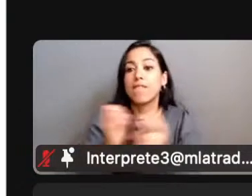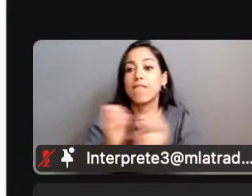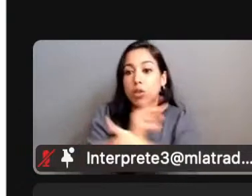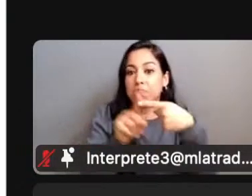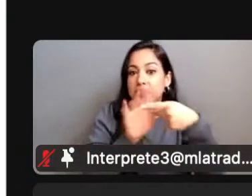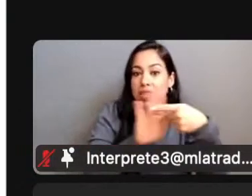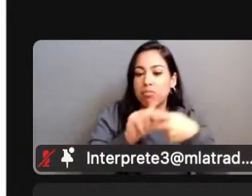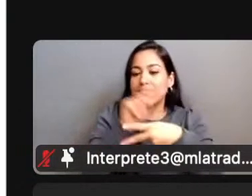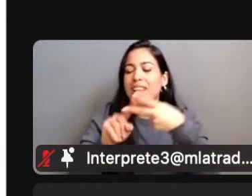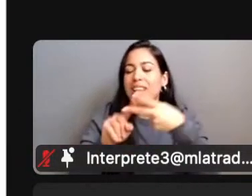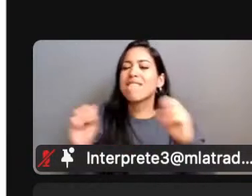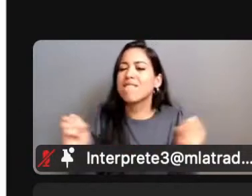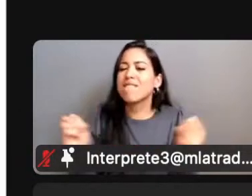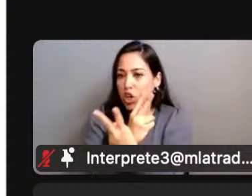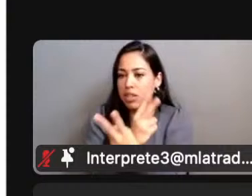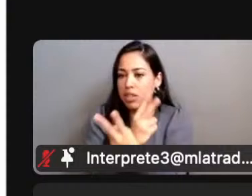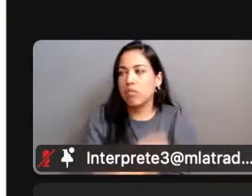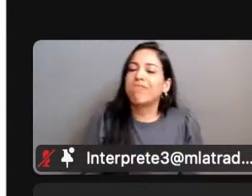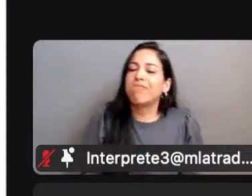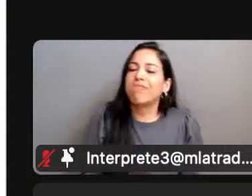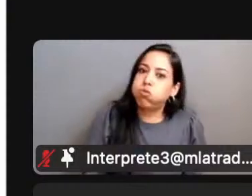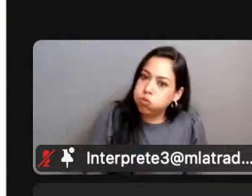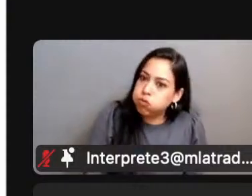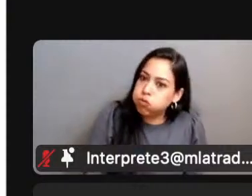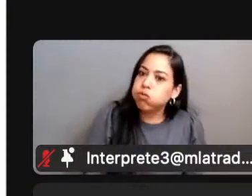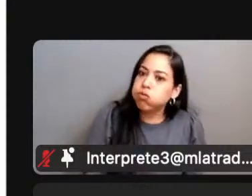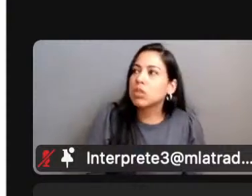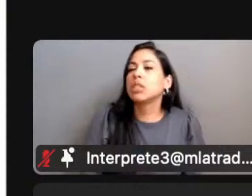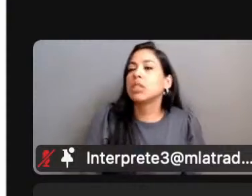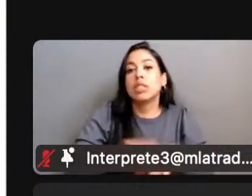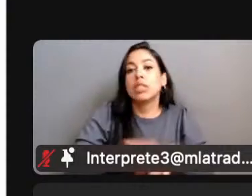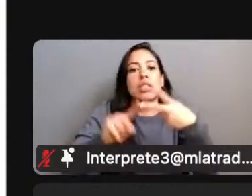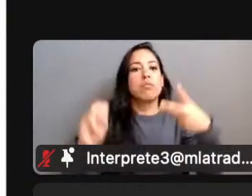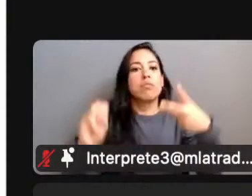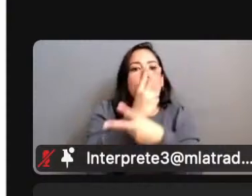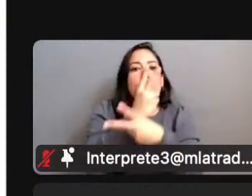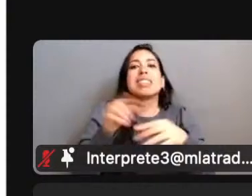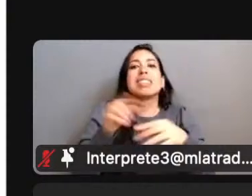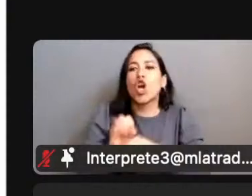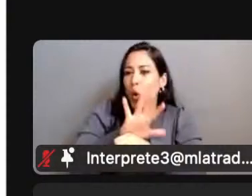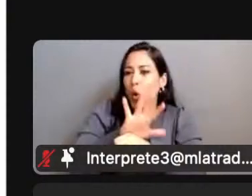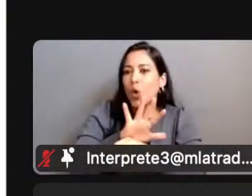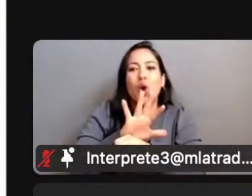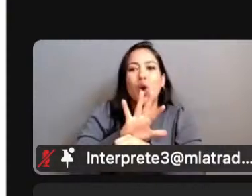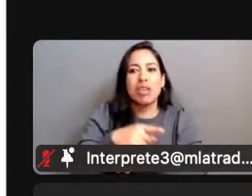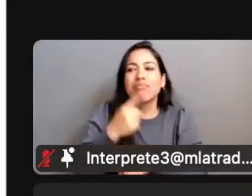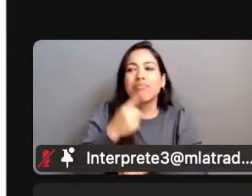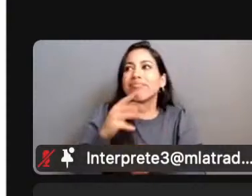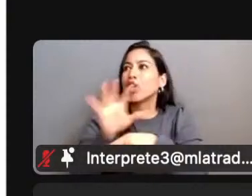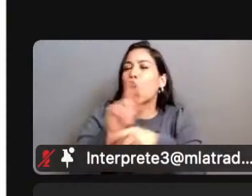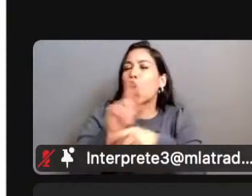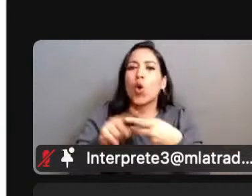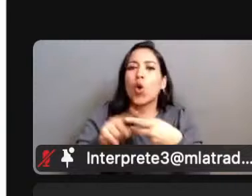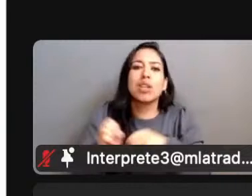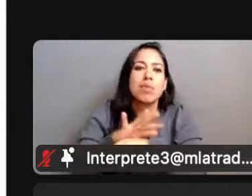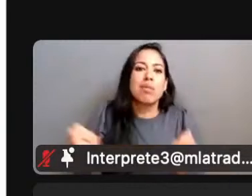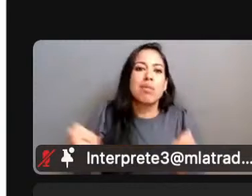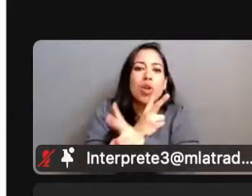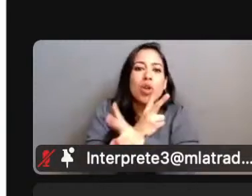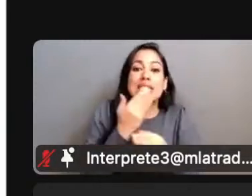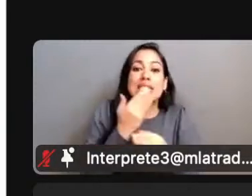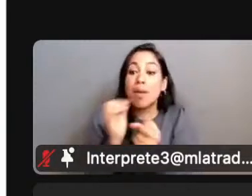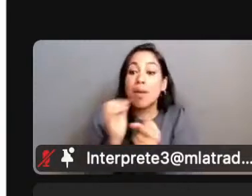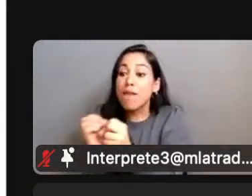Violence. Violence can also be spoken about. We could talk about the fact that